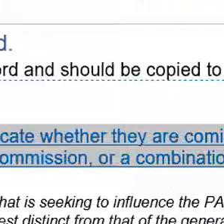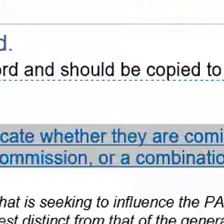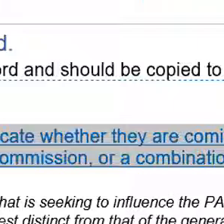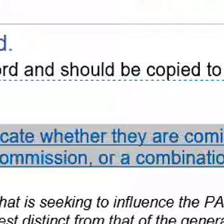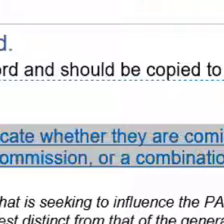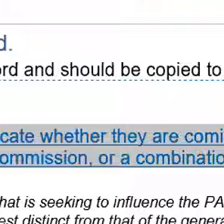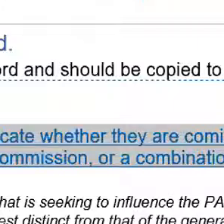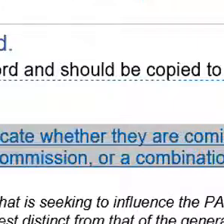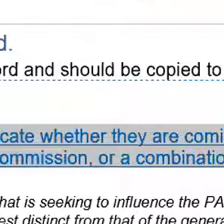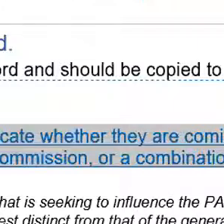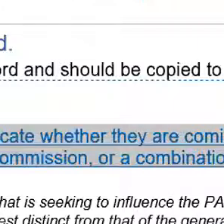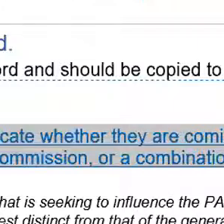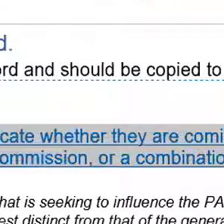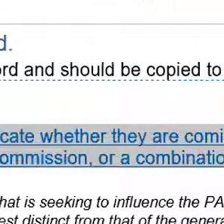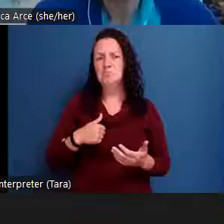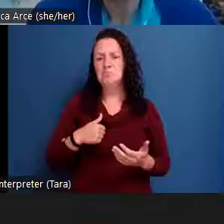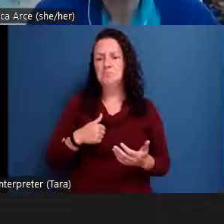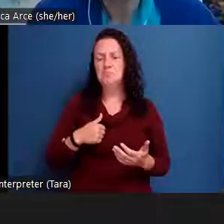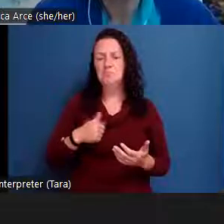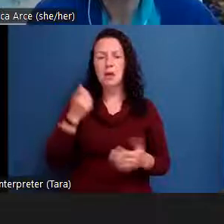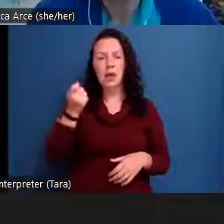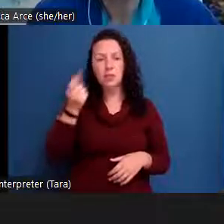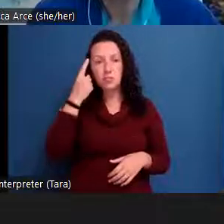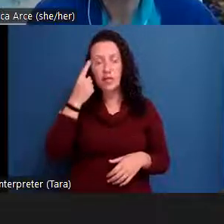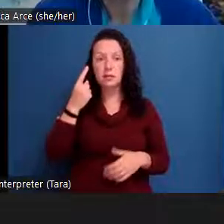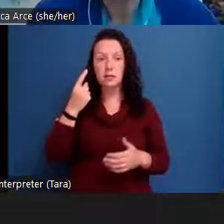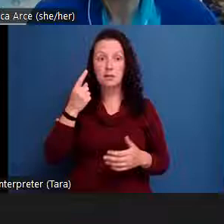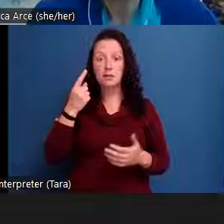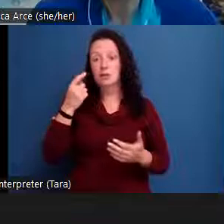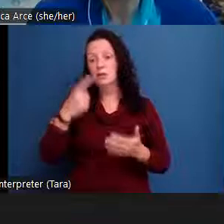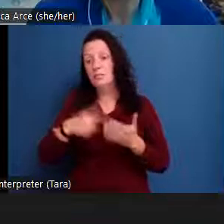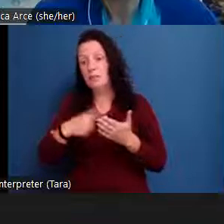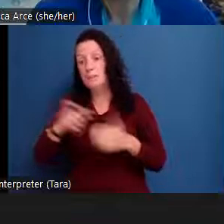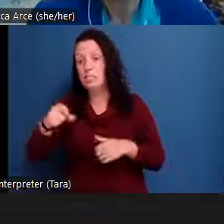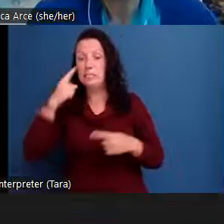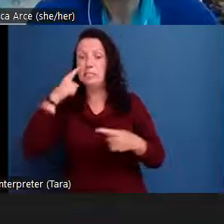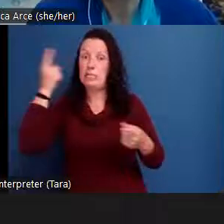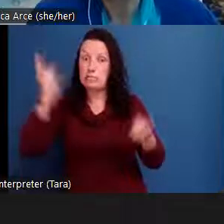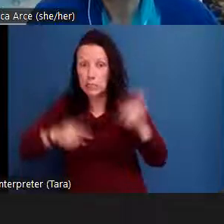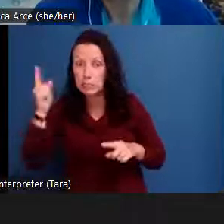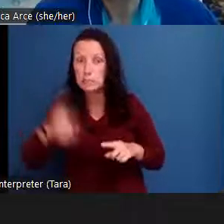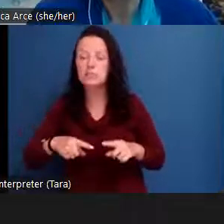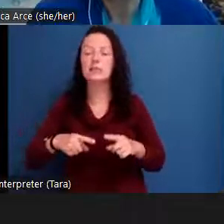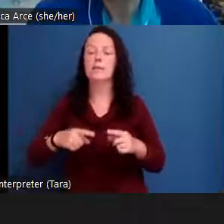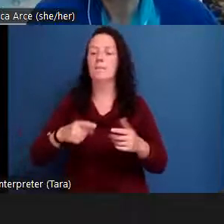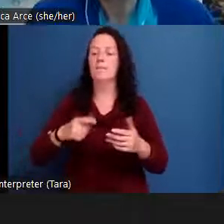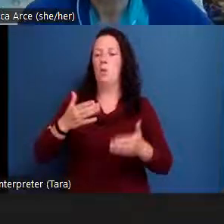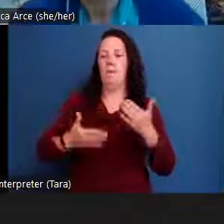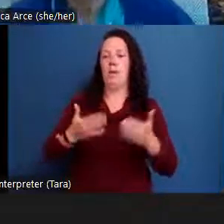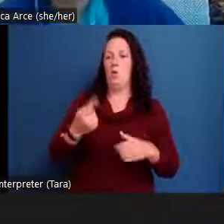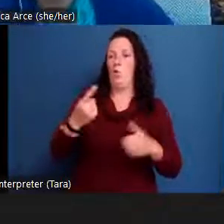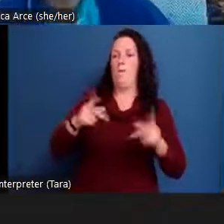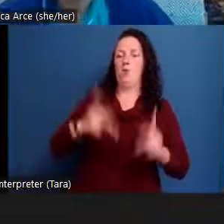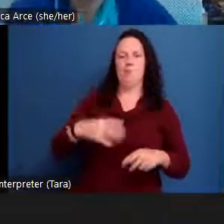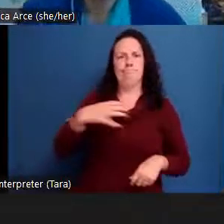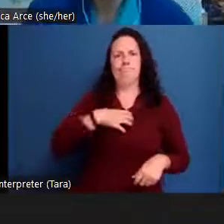And I understand that, you know, whether we have consensus or whether, you know, there's someone who will heavily object and then through